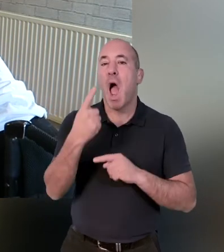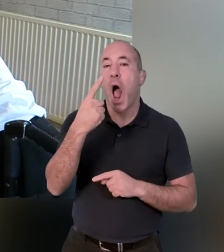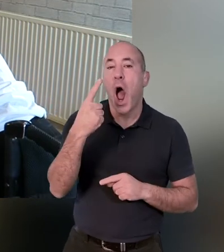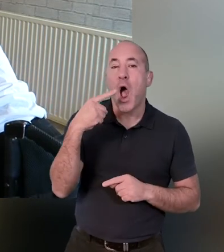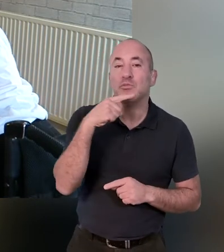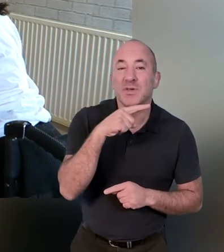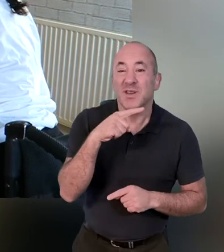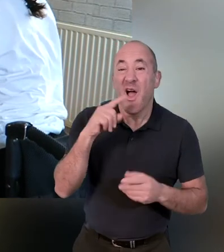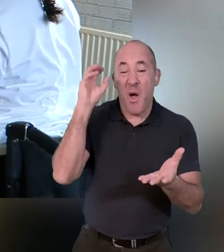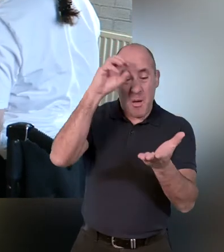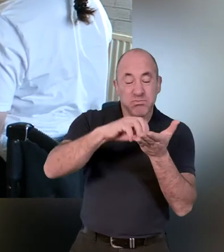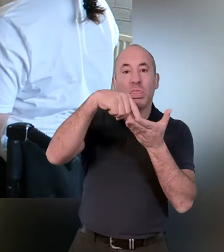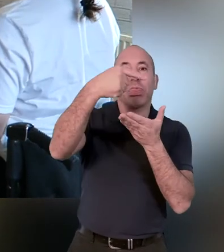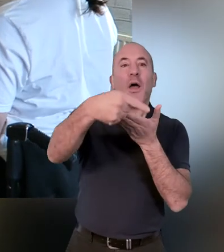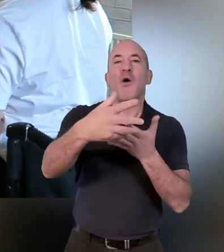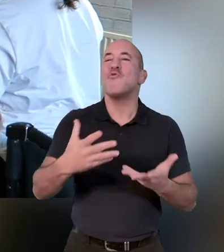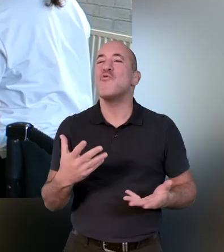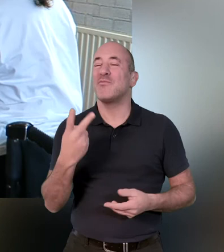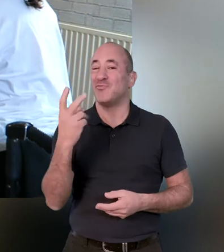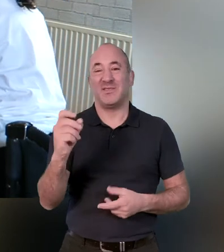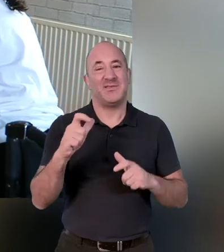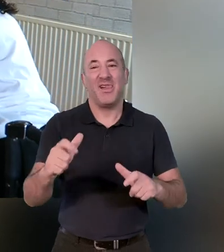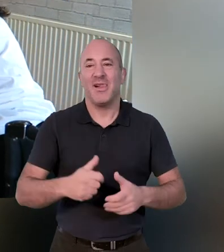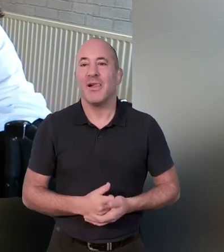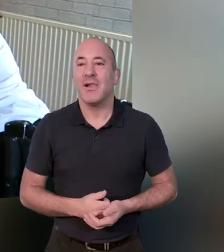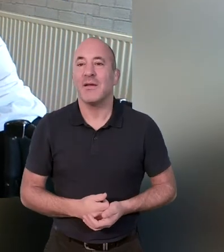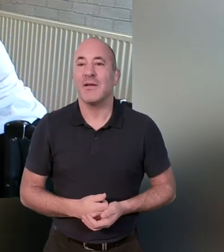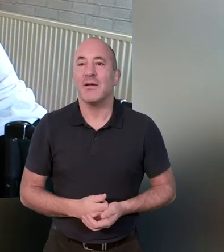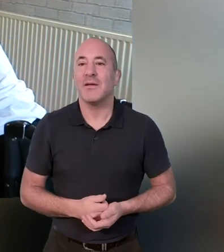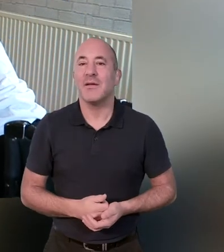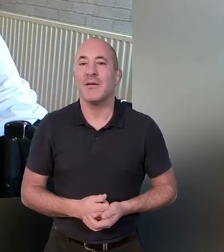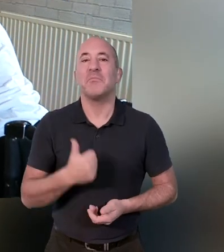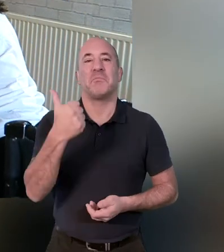100. And it rolled off. So she's still on 20.